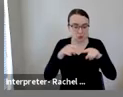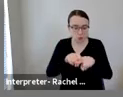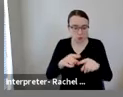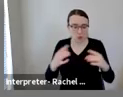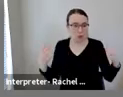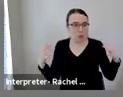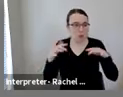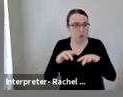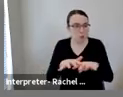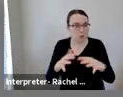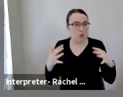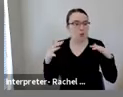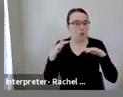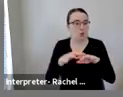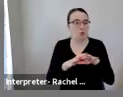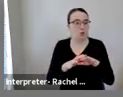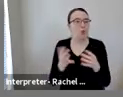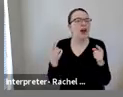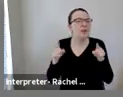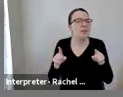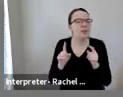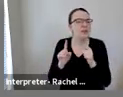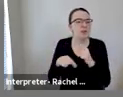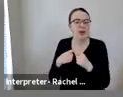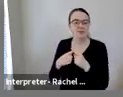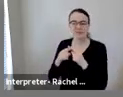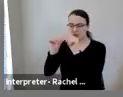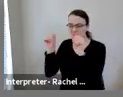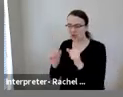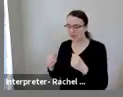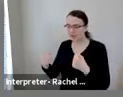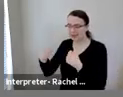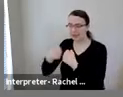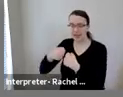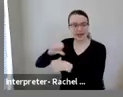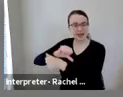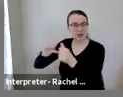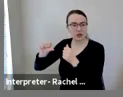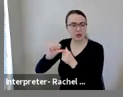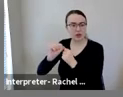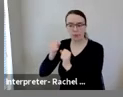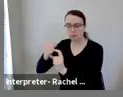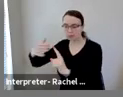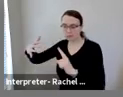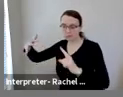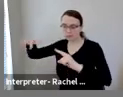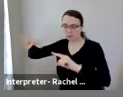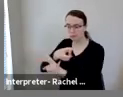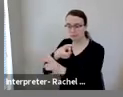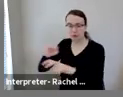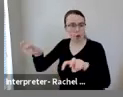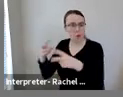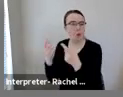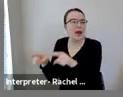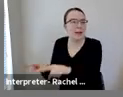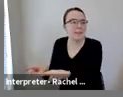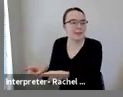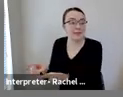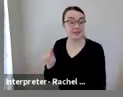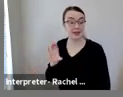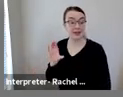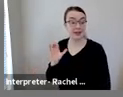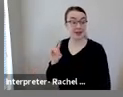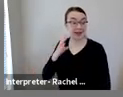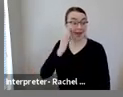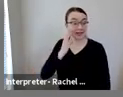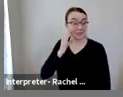What happens to shapes when they collide, when they hit each other, when they flow from one to the other? The CAD